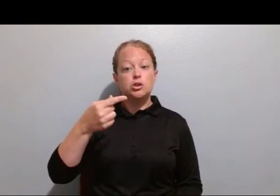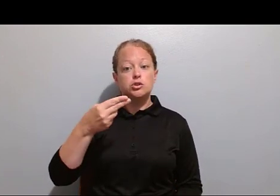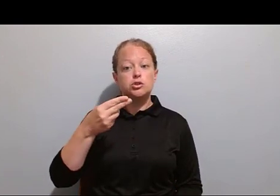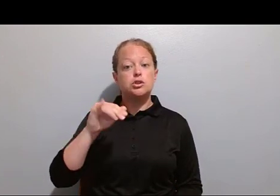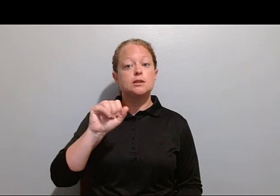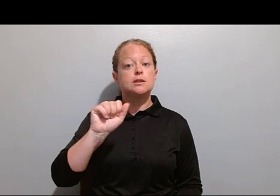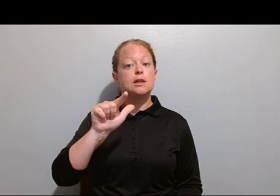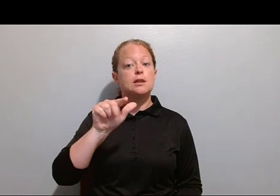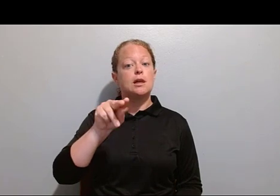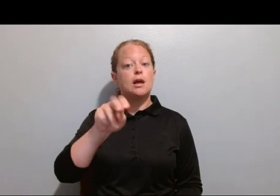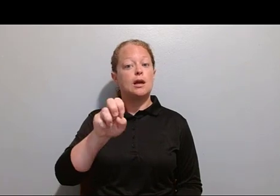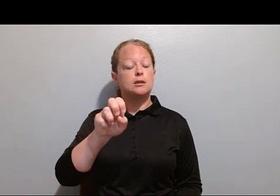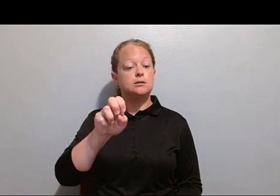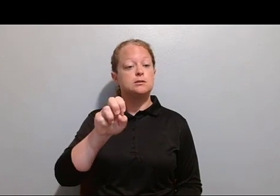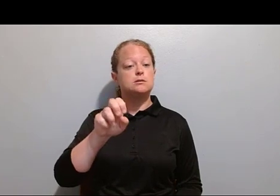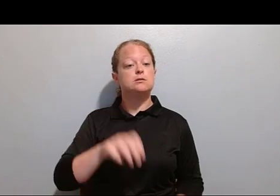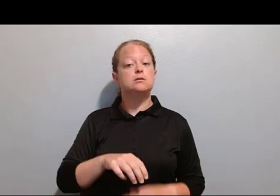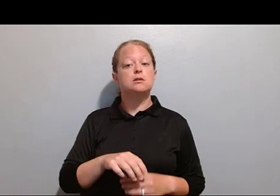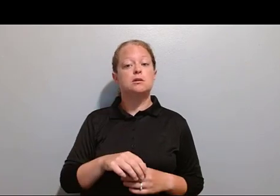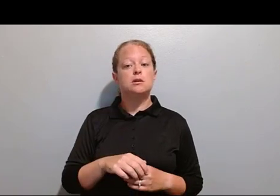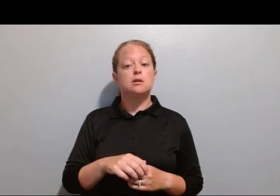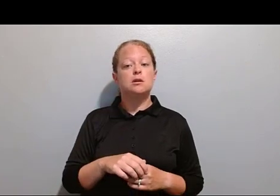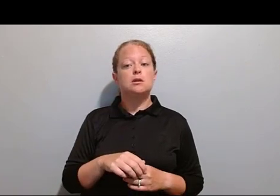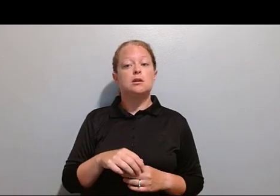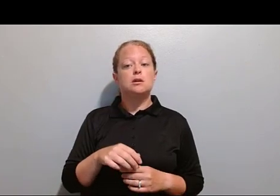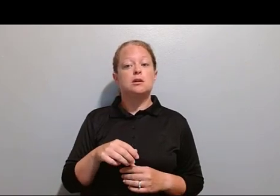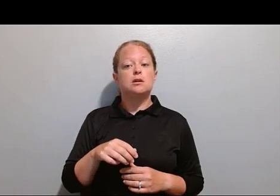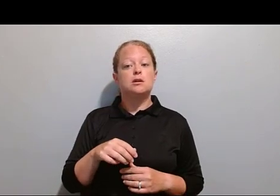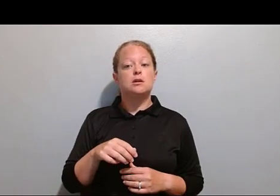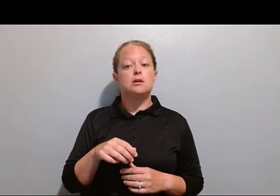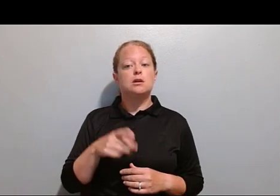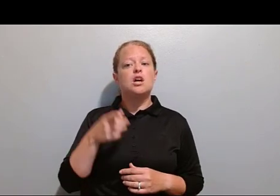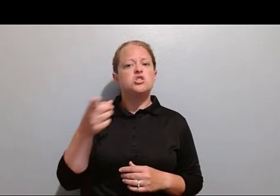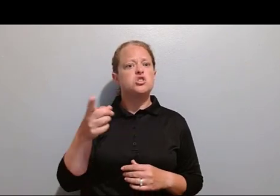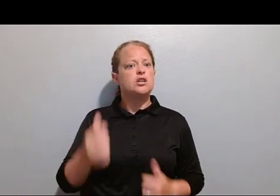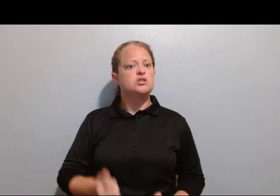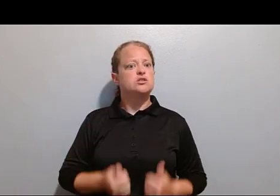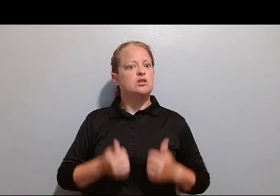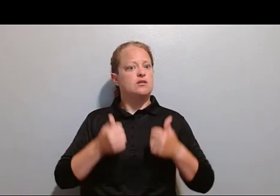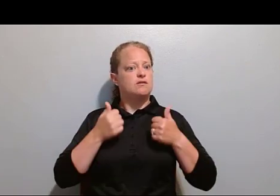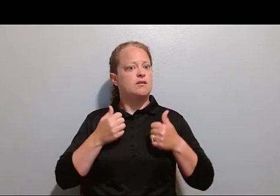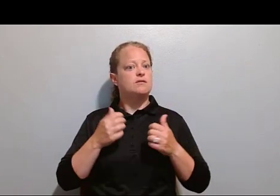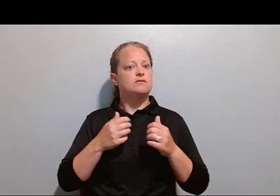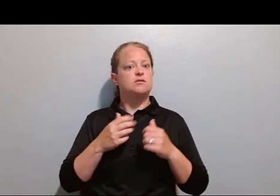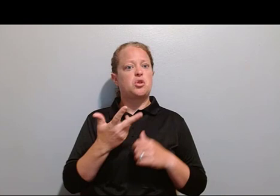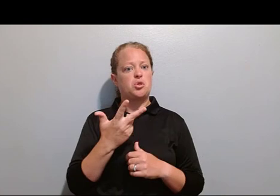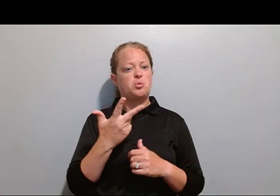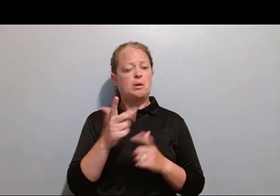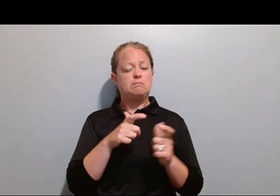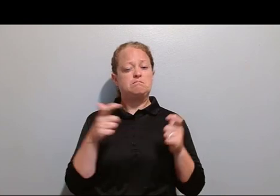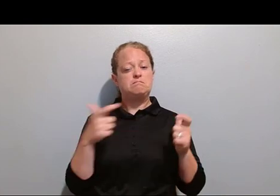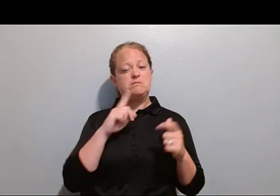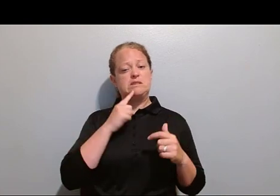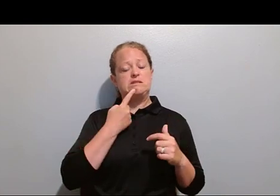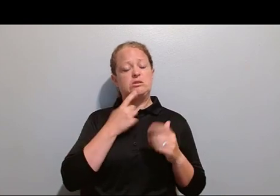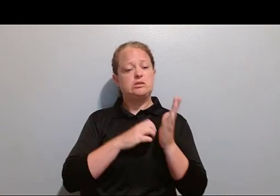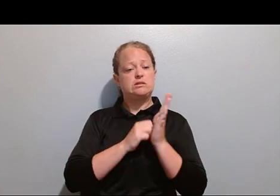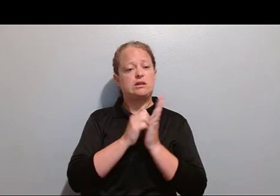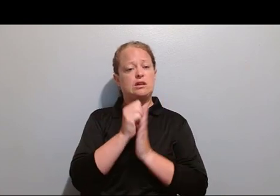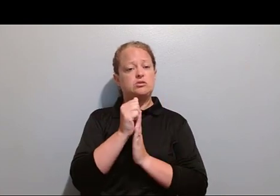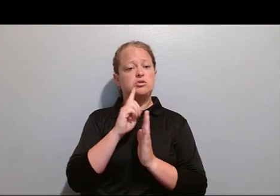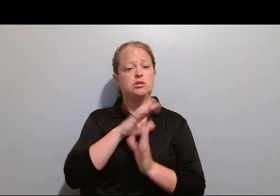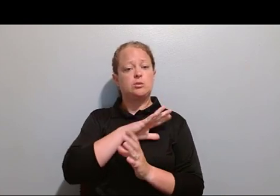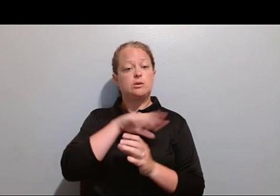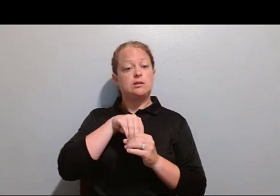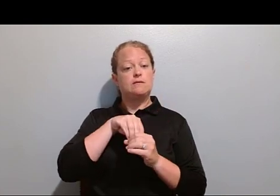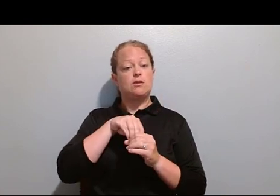living with 2 orphan genetic diseases, surviving 3 major cancers. Ghislaine Rouly has been in the healthcare field since